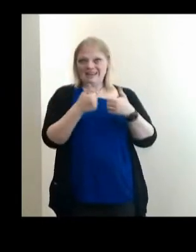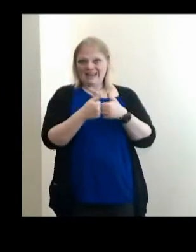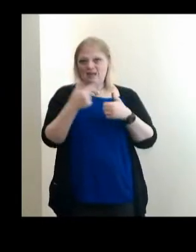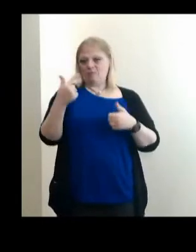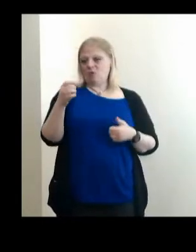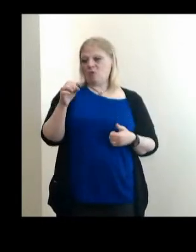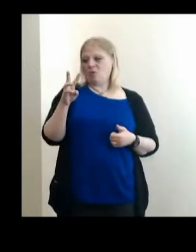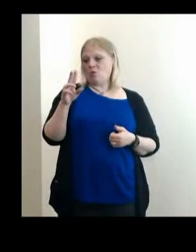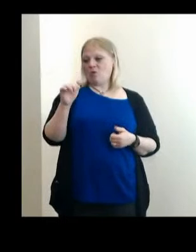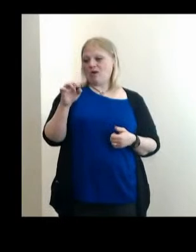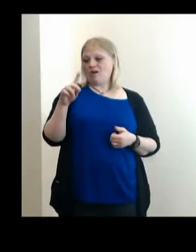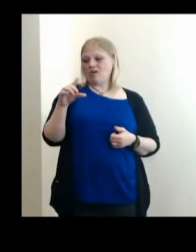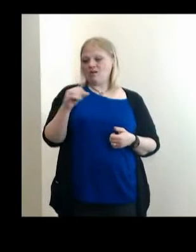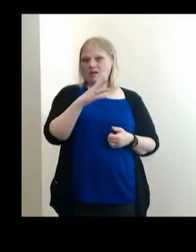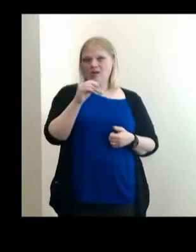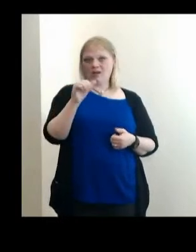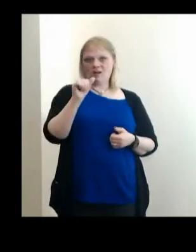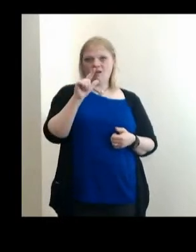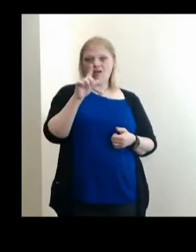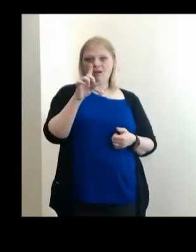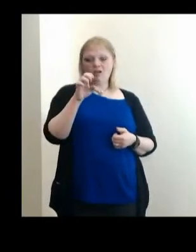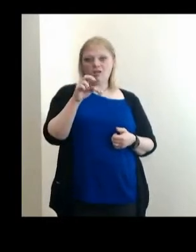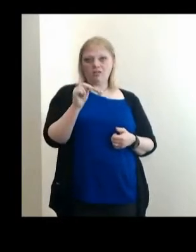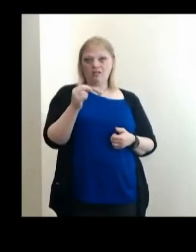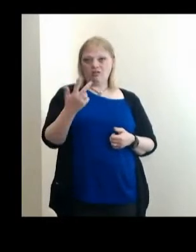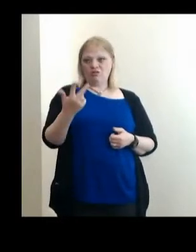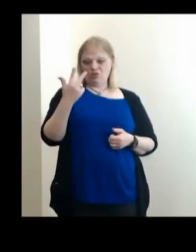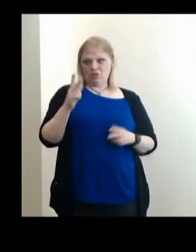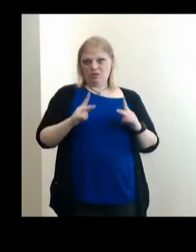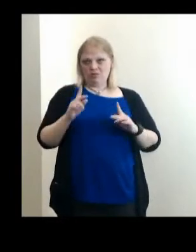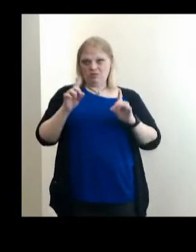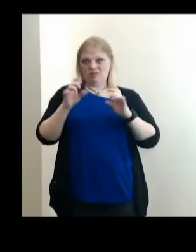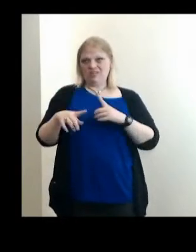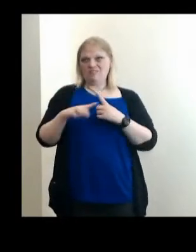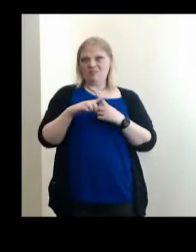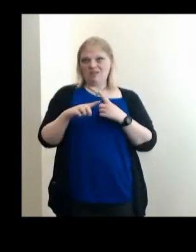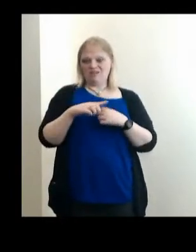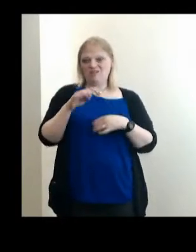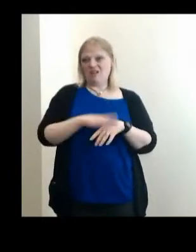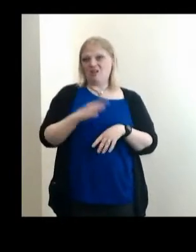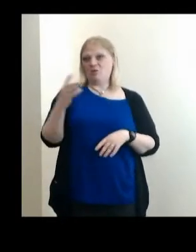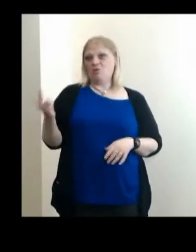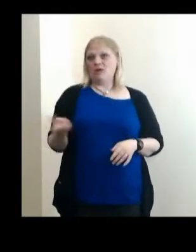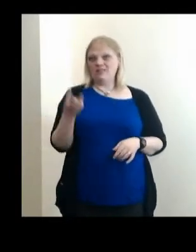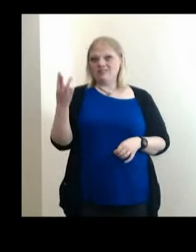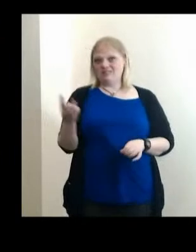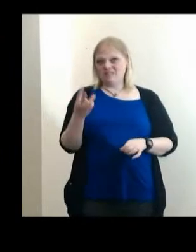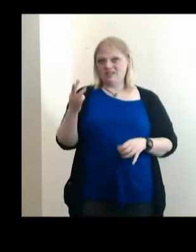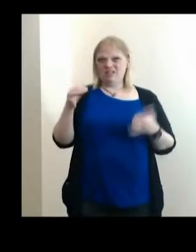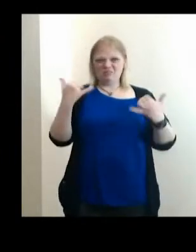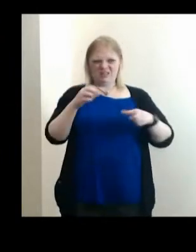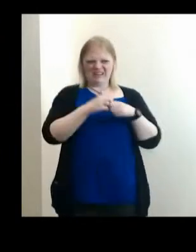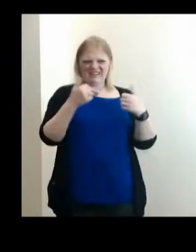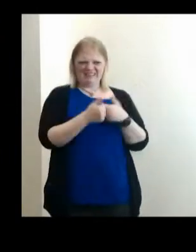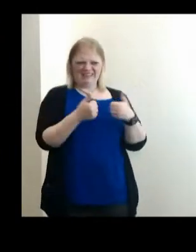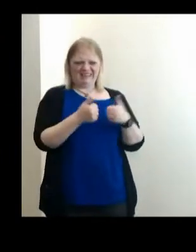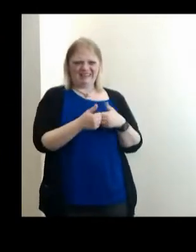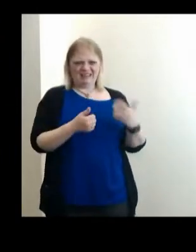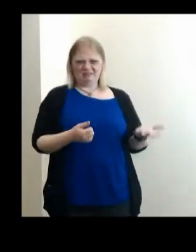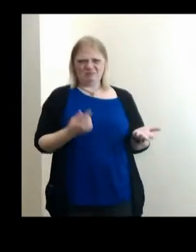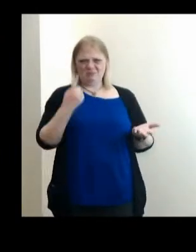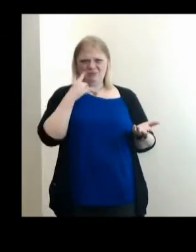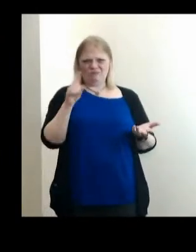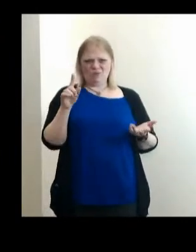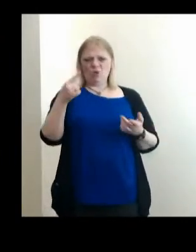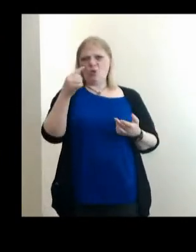and Alden in which 3 individuals who tested positive on Wednesday played in that game for the